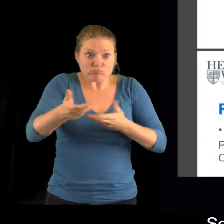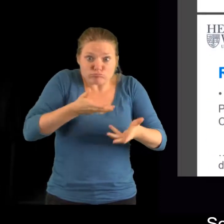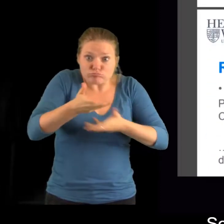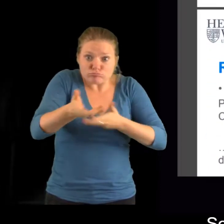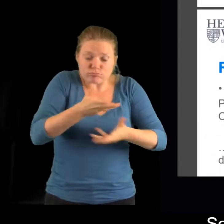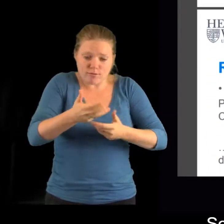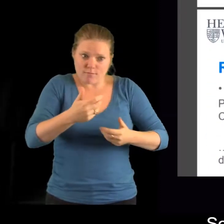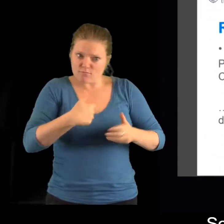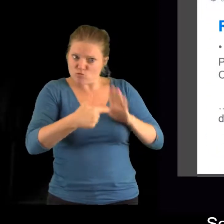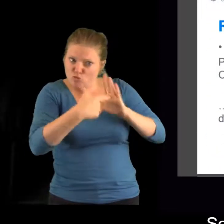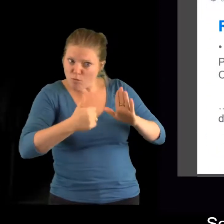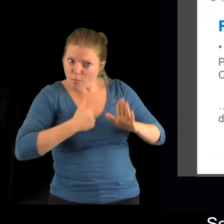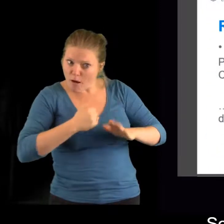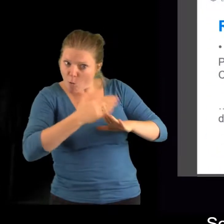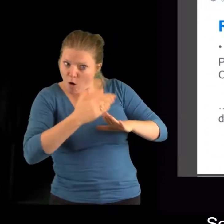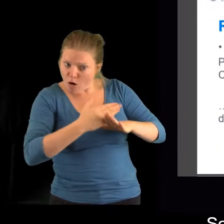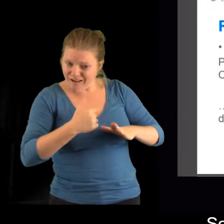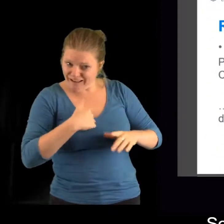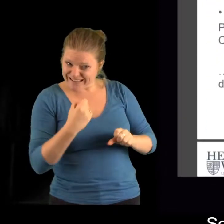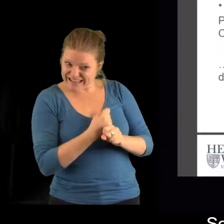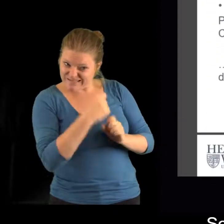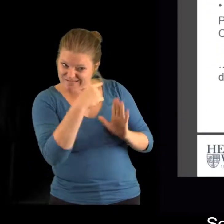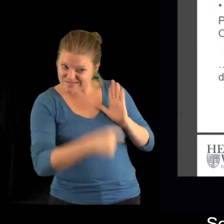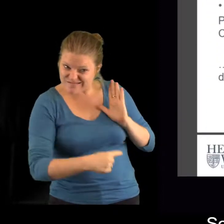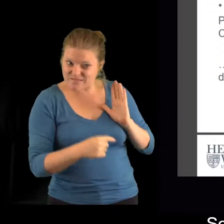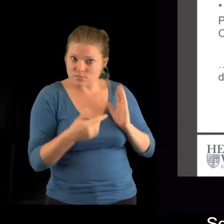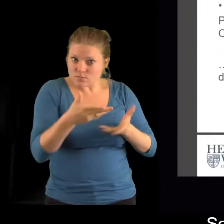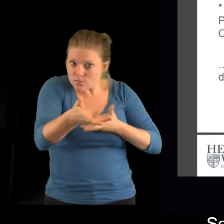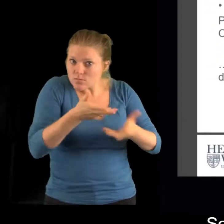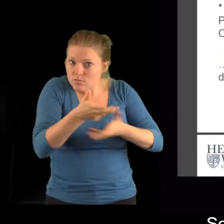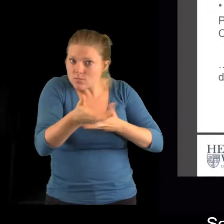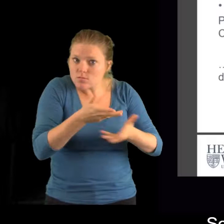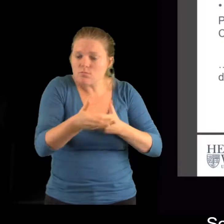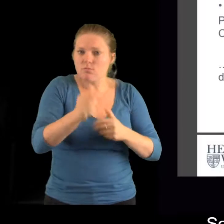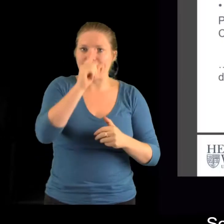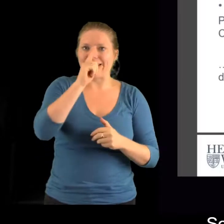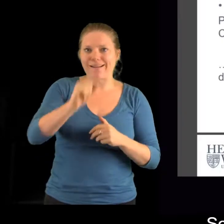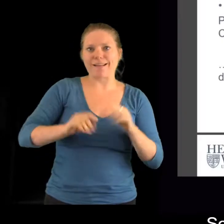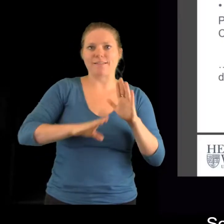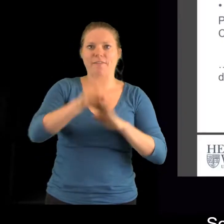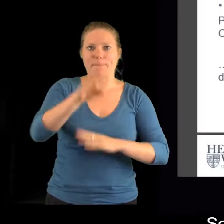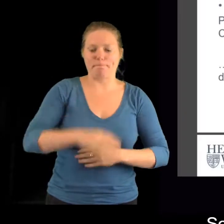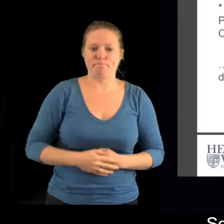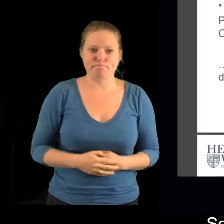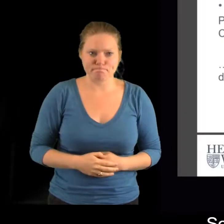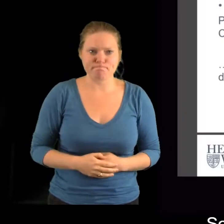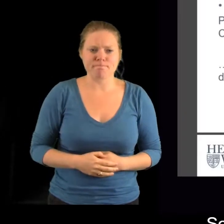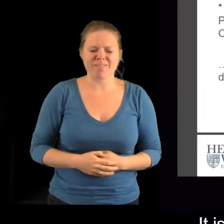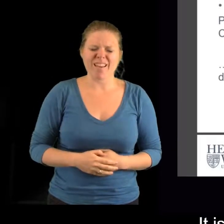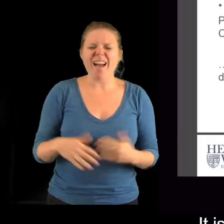tossing around this word, reflective practice, but what actually is it? Well,